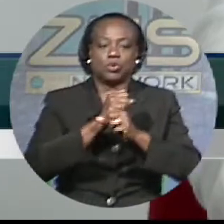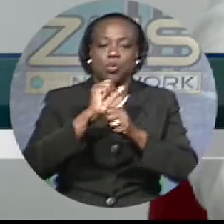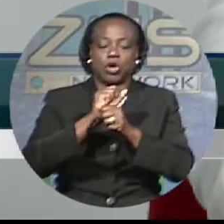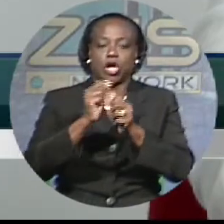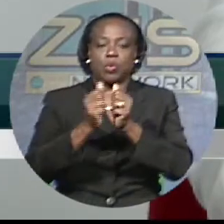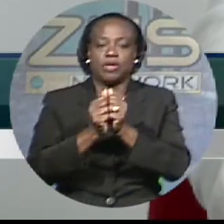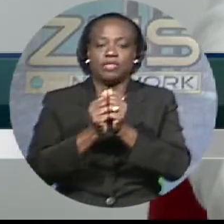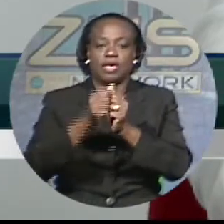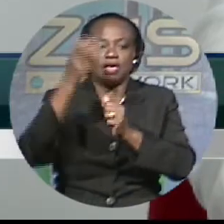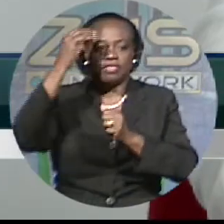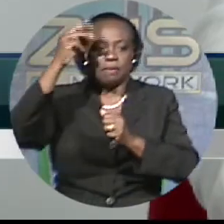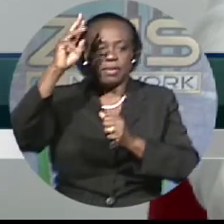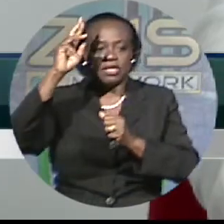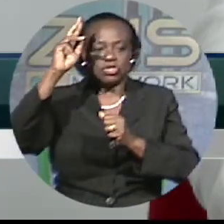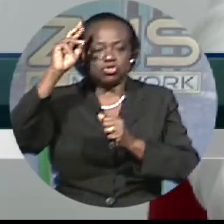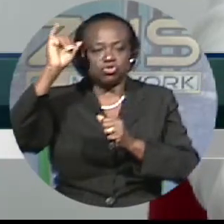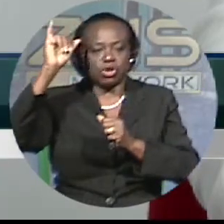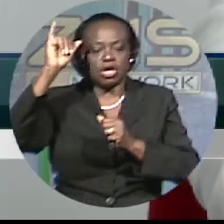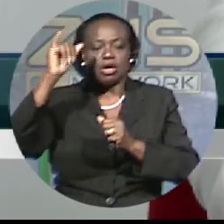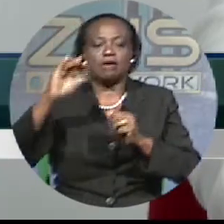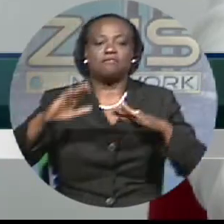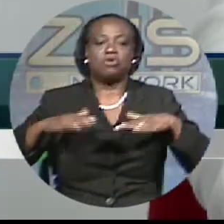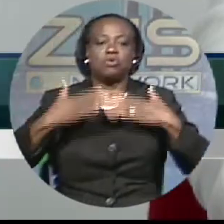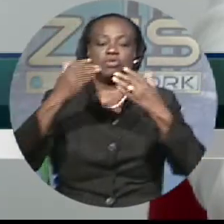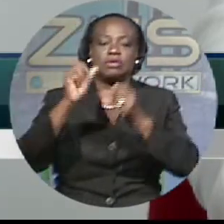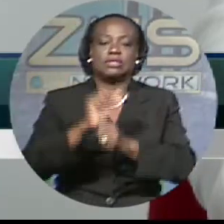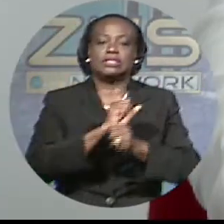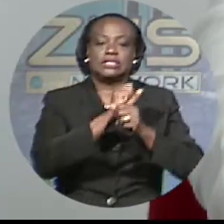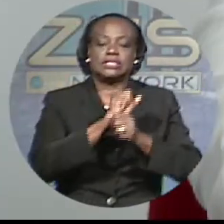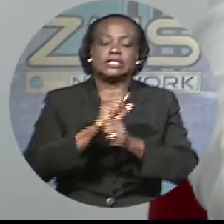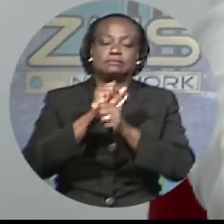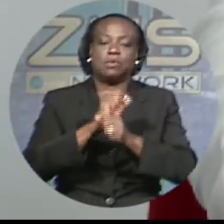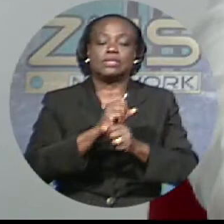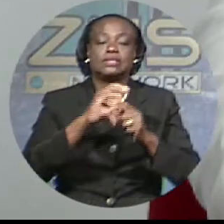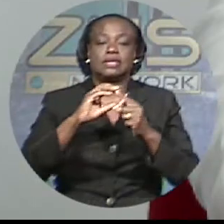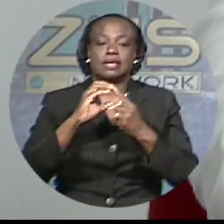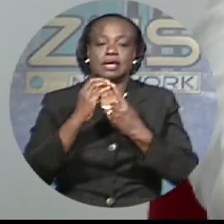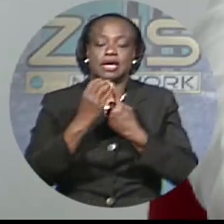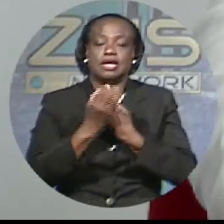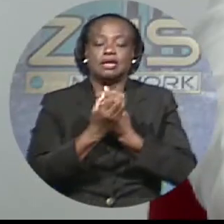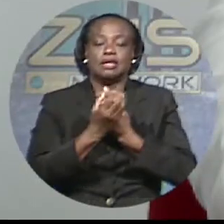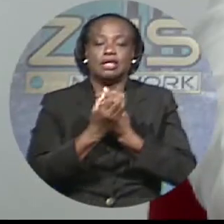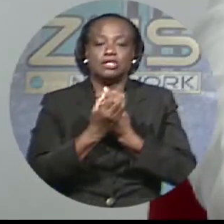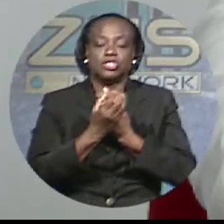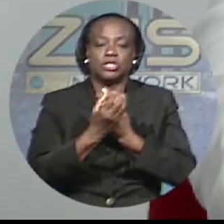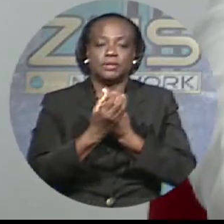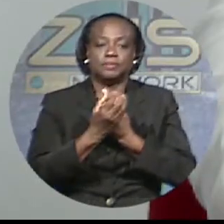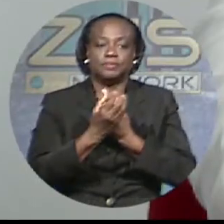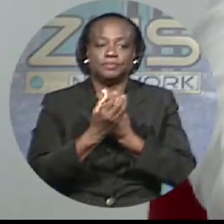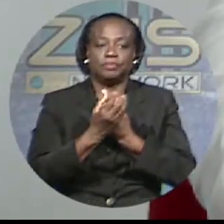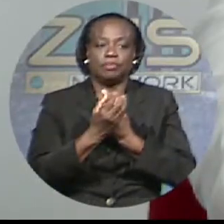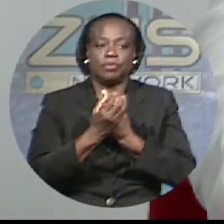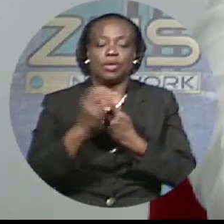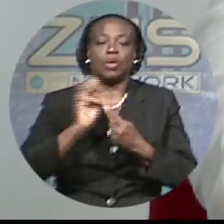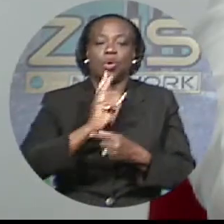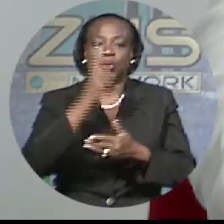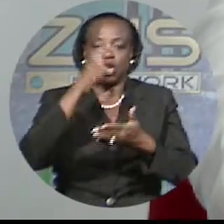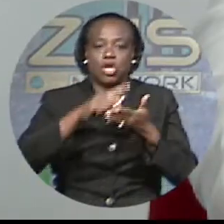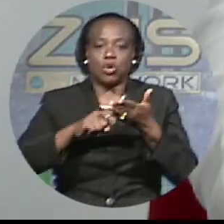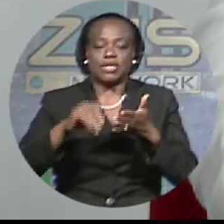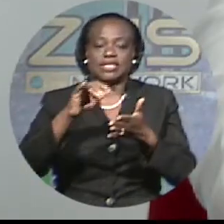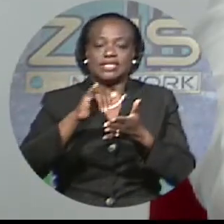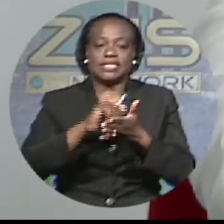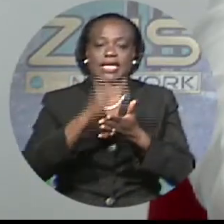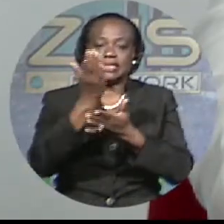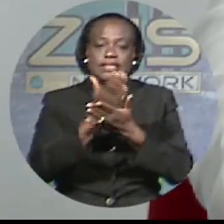view of coming up with a strategic plan so that the BOC and the Ministry don't cross hairs in terms of development. What we've noticed in the past is that some of